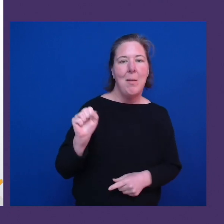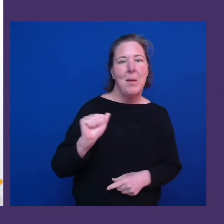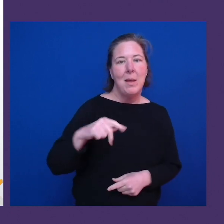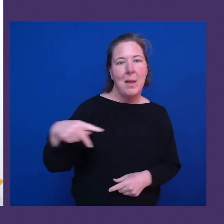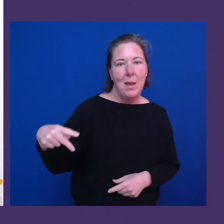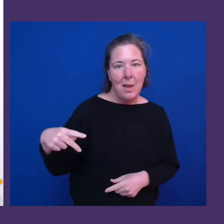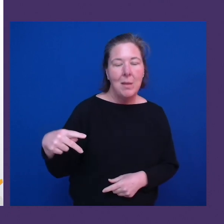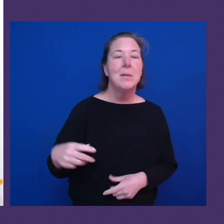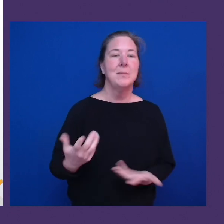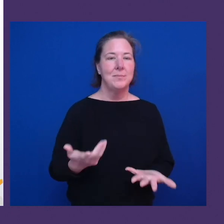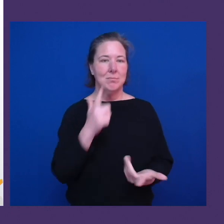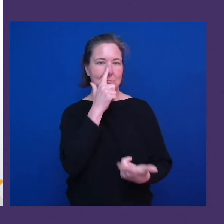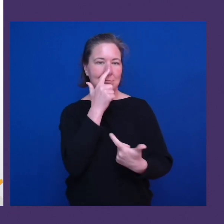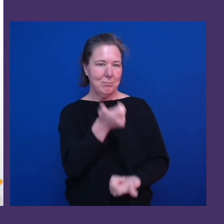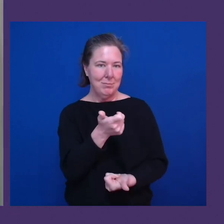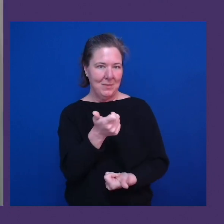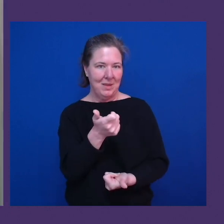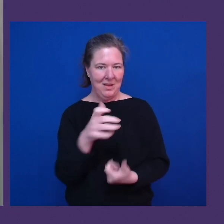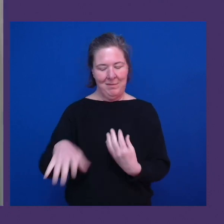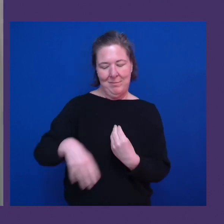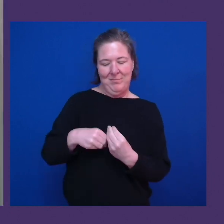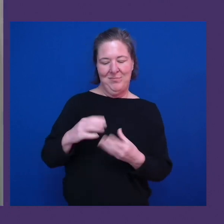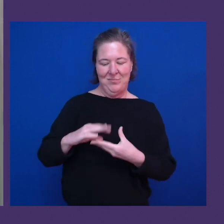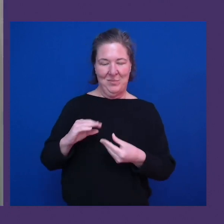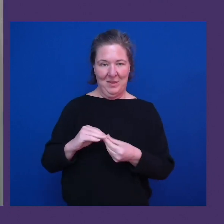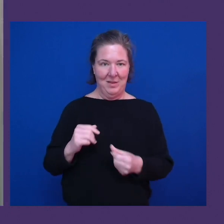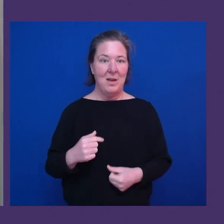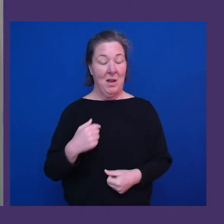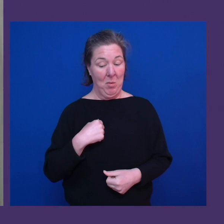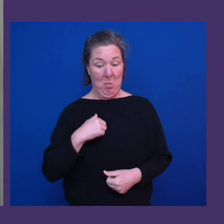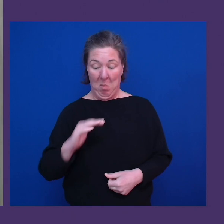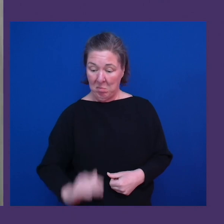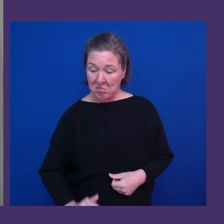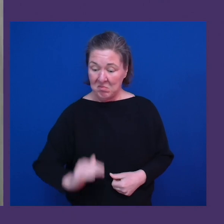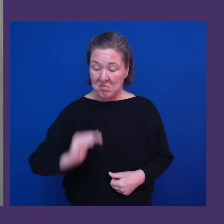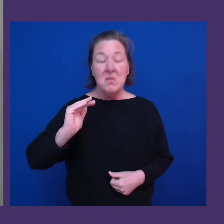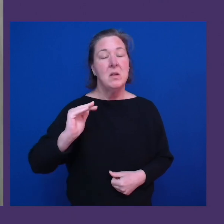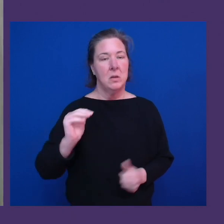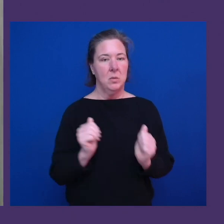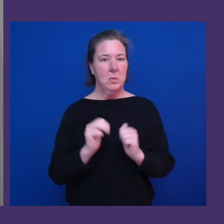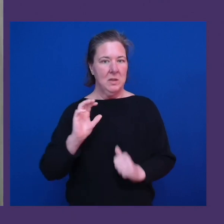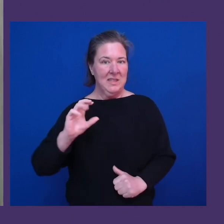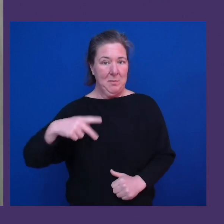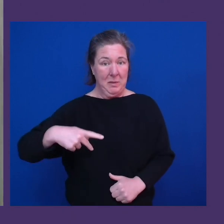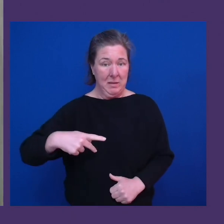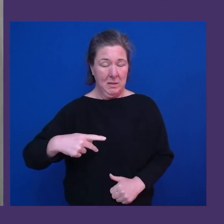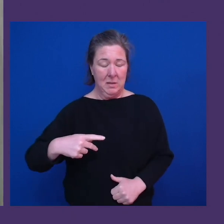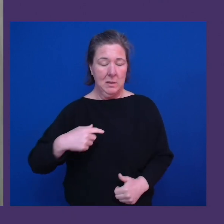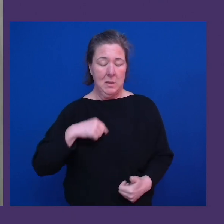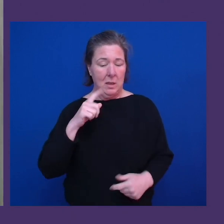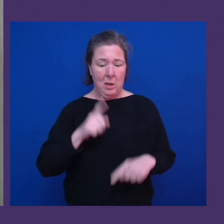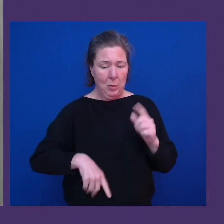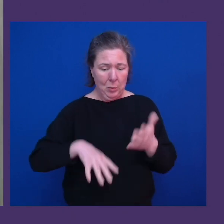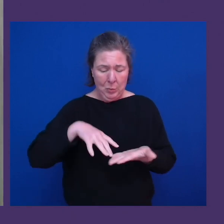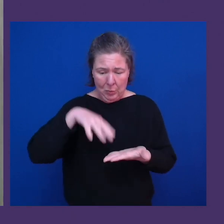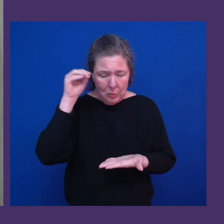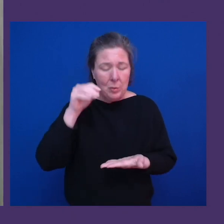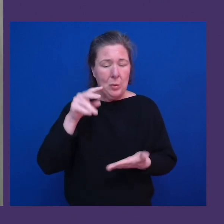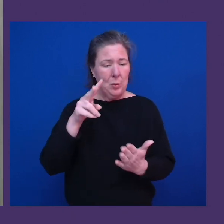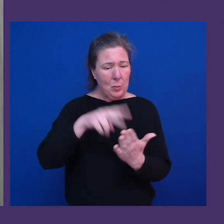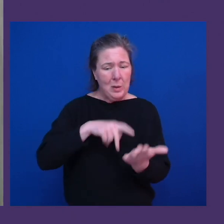interesting, related side story. As a child with cerebral palsy, I couldn't learn to read and write like other